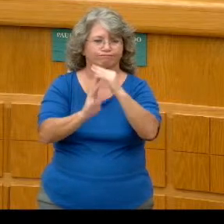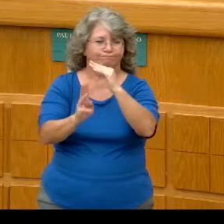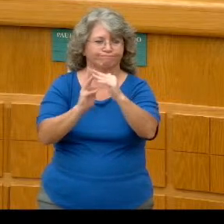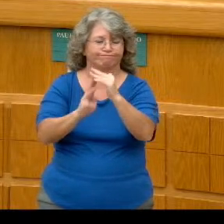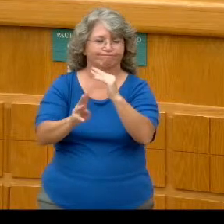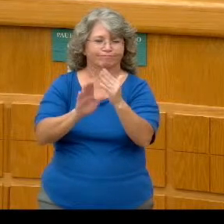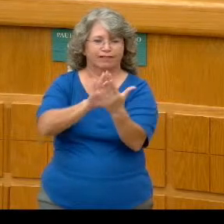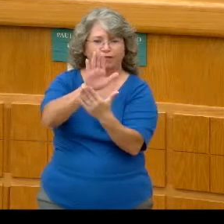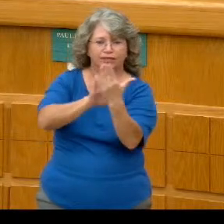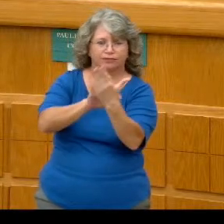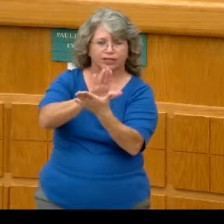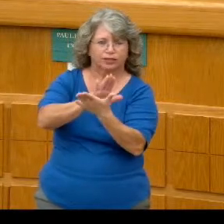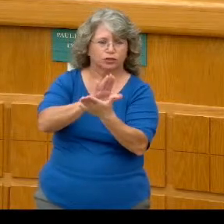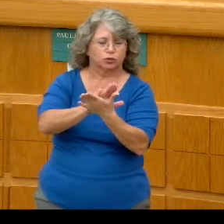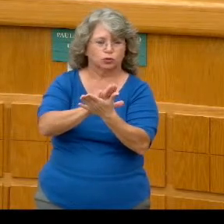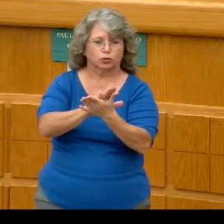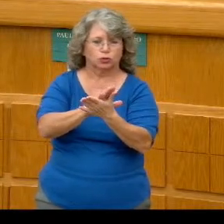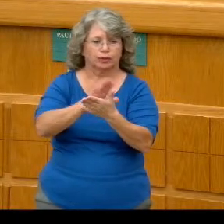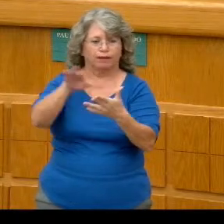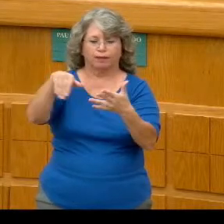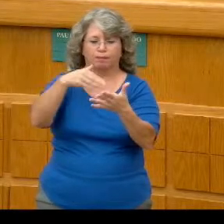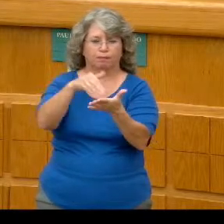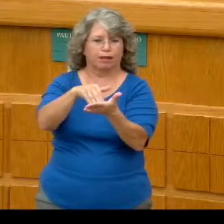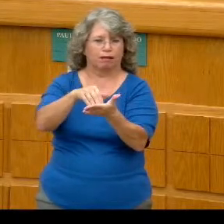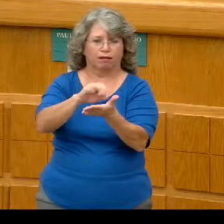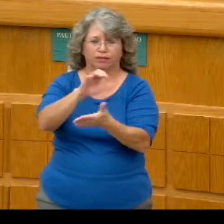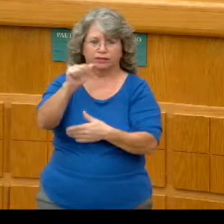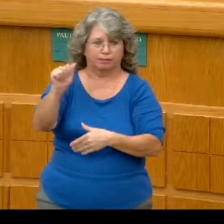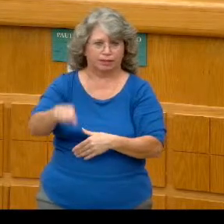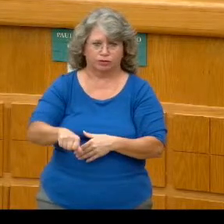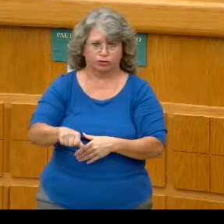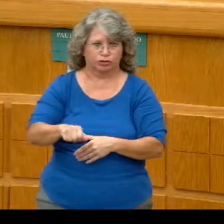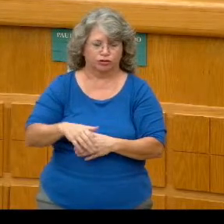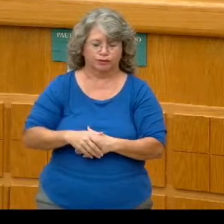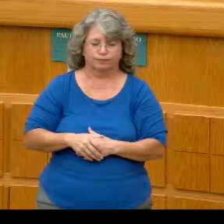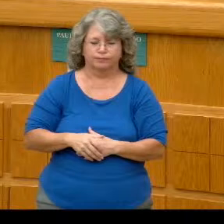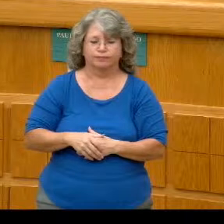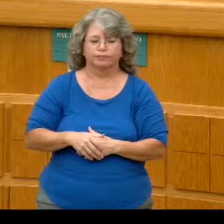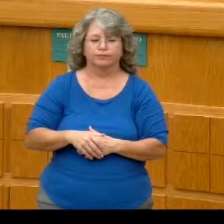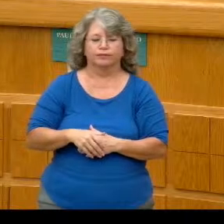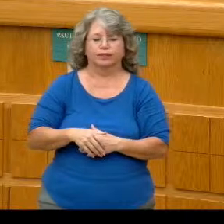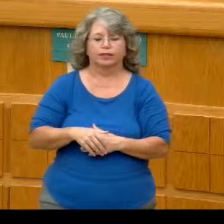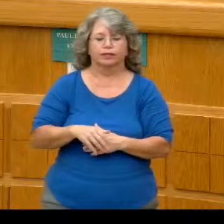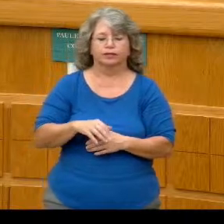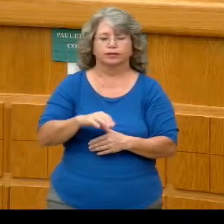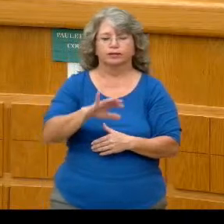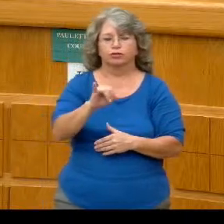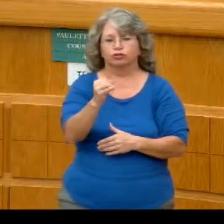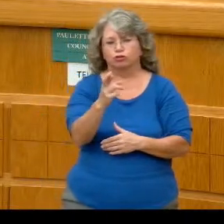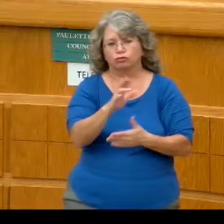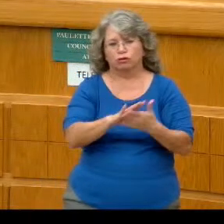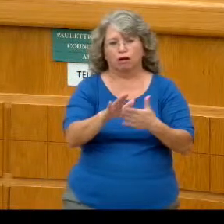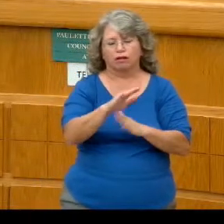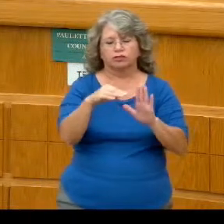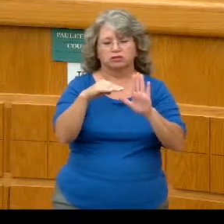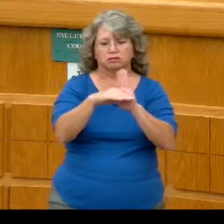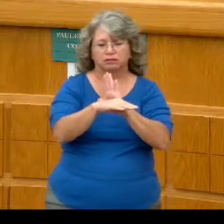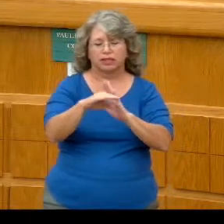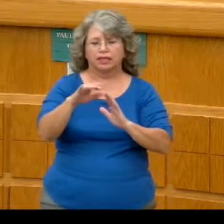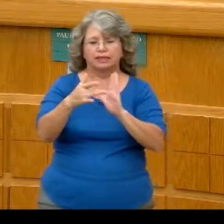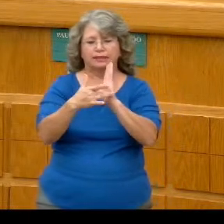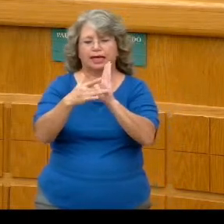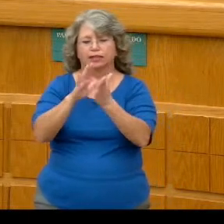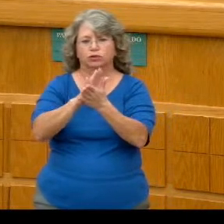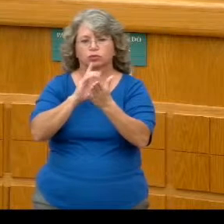baked into the curriculum at the outset of the semester. Junior colleges have leveled off, and technical schools are declining a little